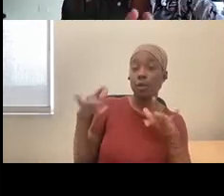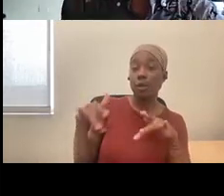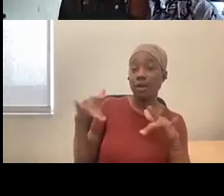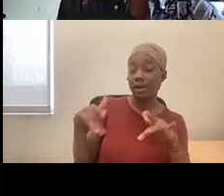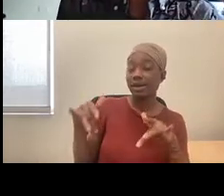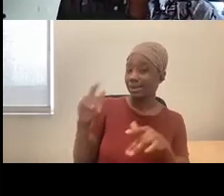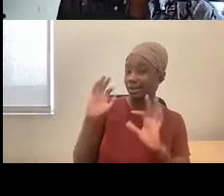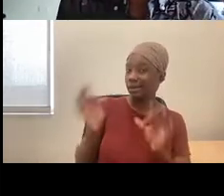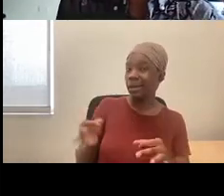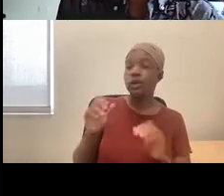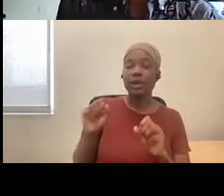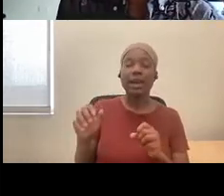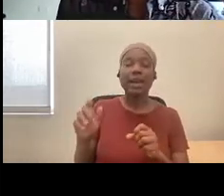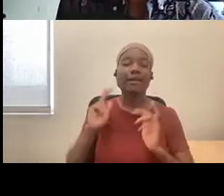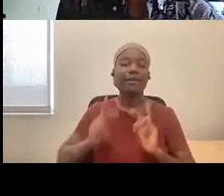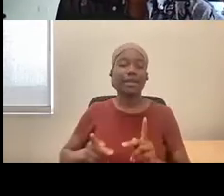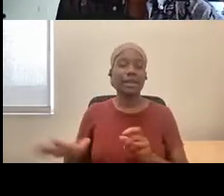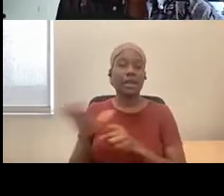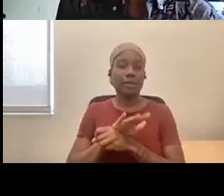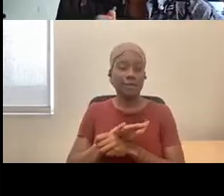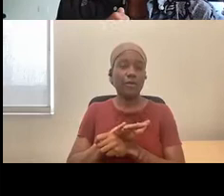you can physically cover cameras on those.